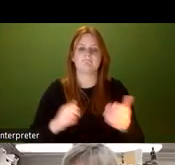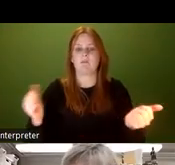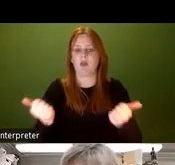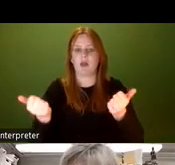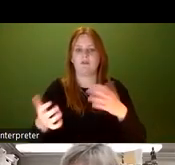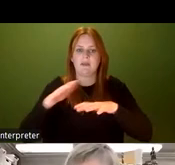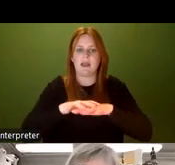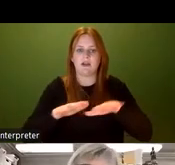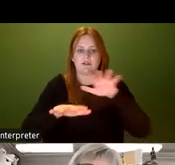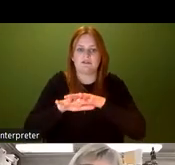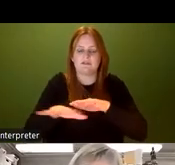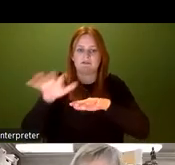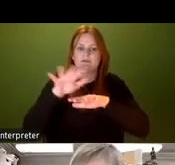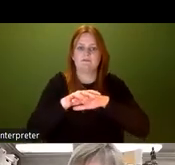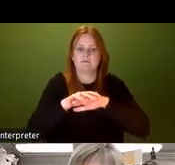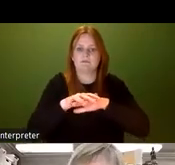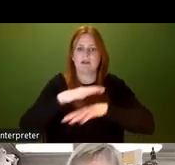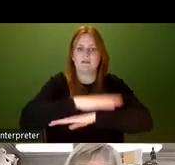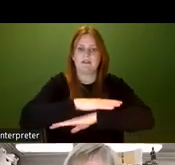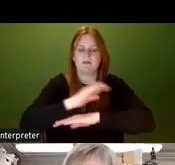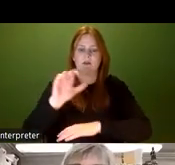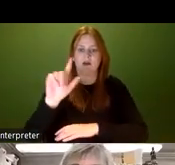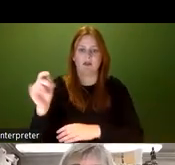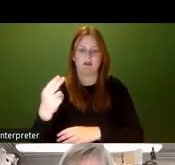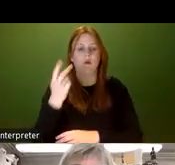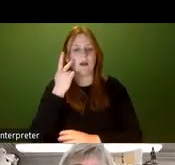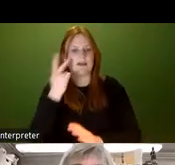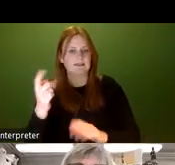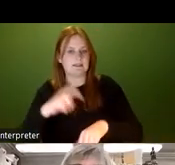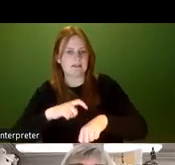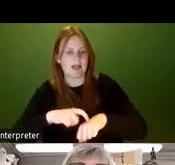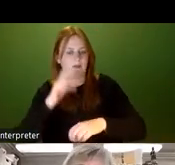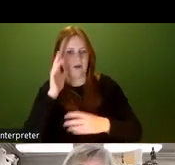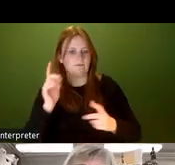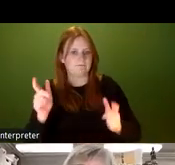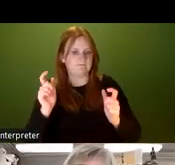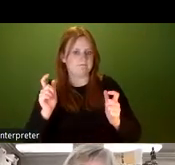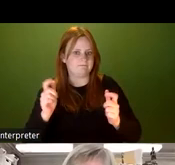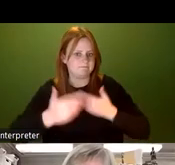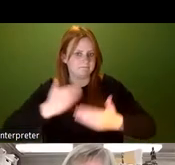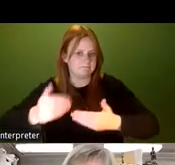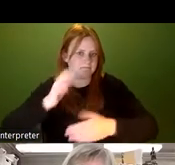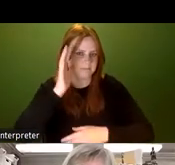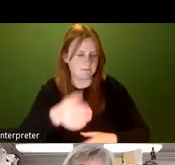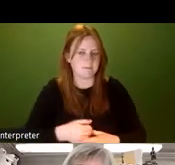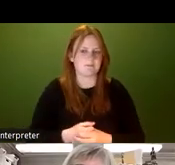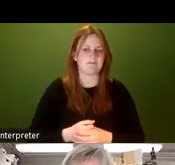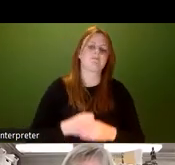of the tablecloth. I'm just looking at the time, so I'm gonna move a little more quickly, but I was thinking more of a sort of the